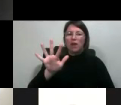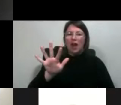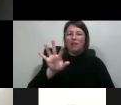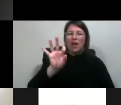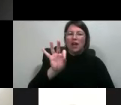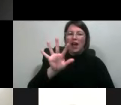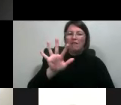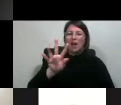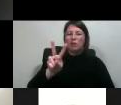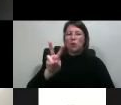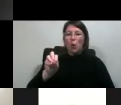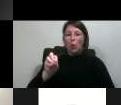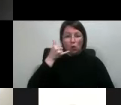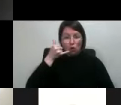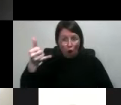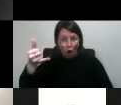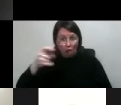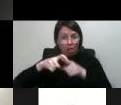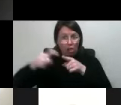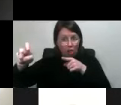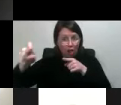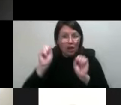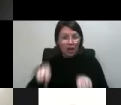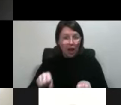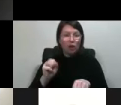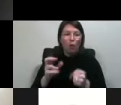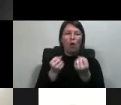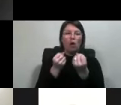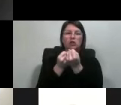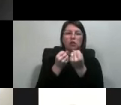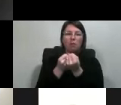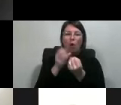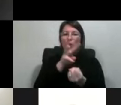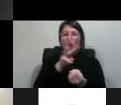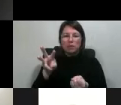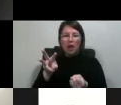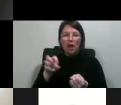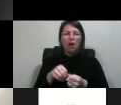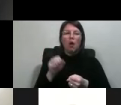617-635-9520, as well as their support portal and email, which is